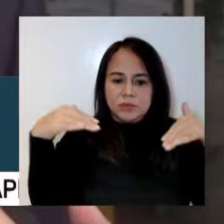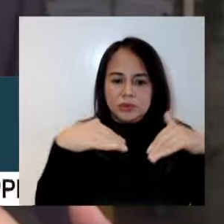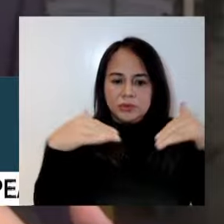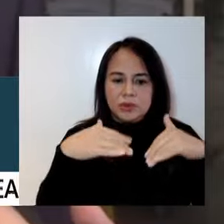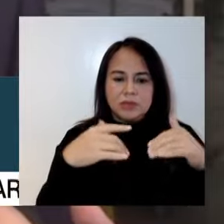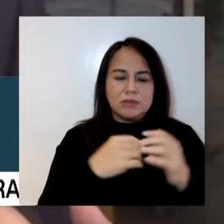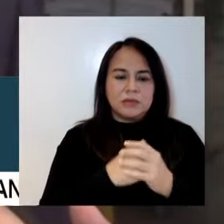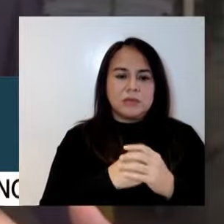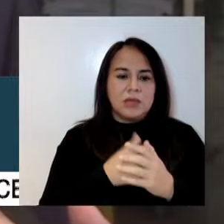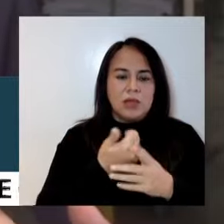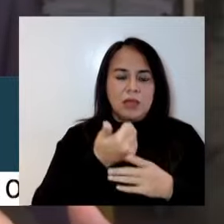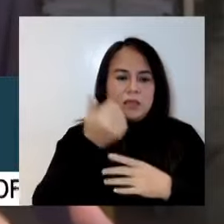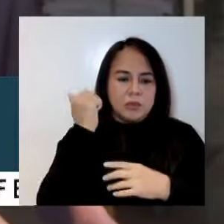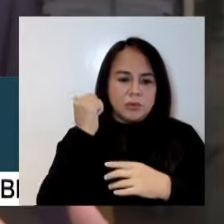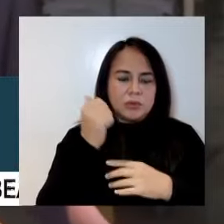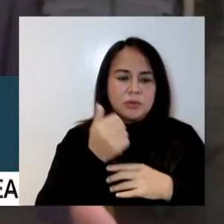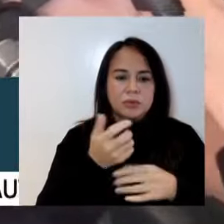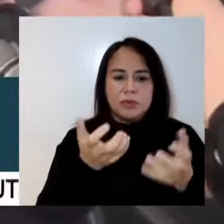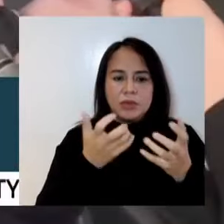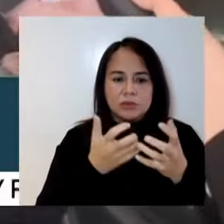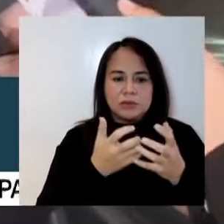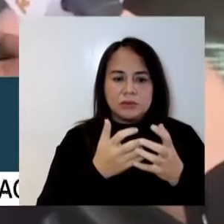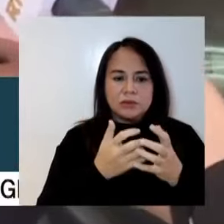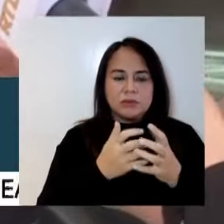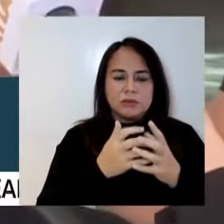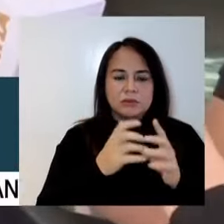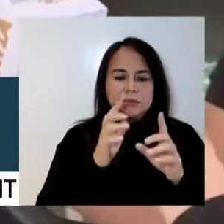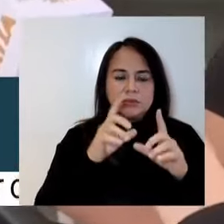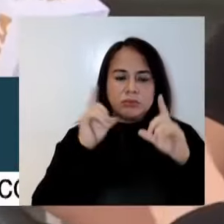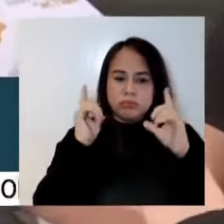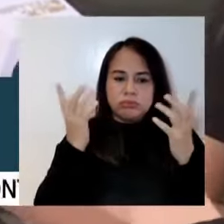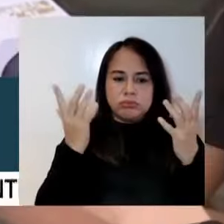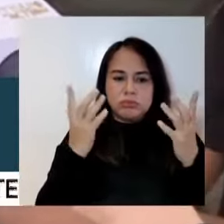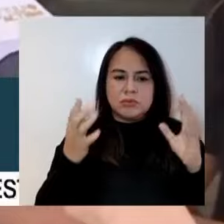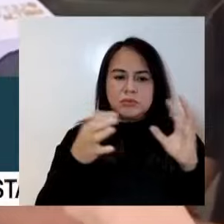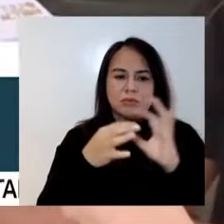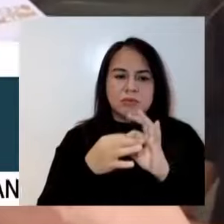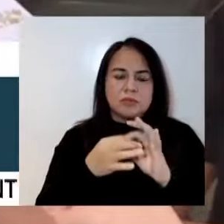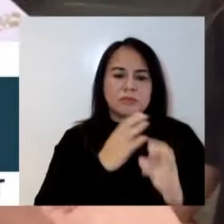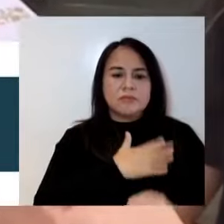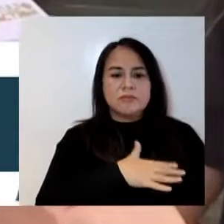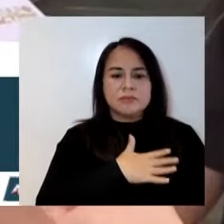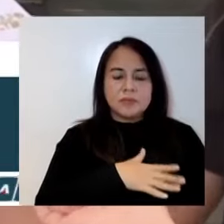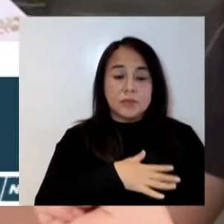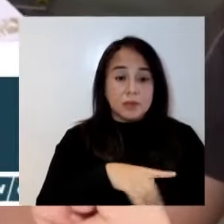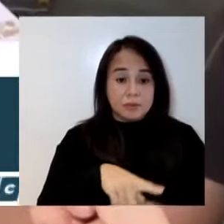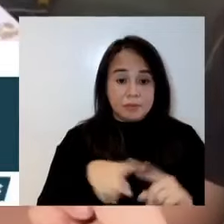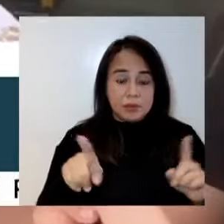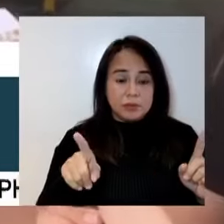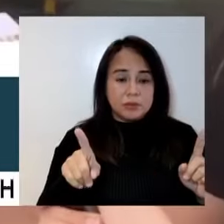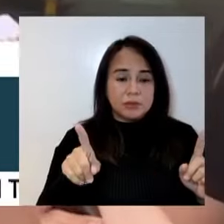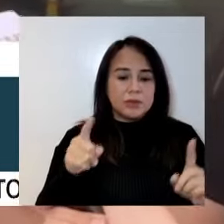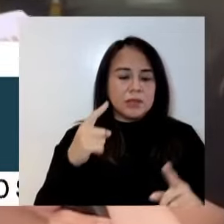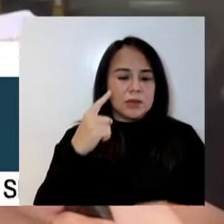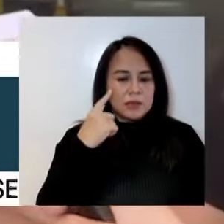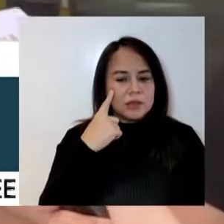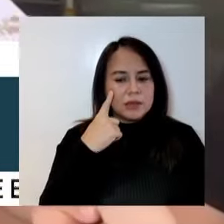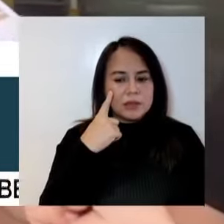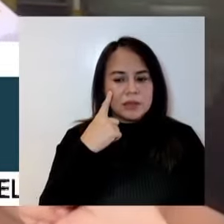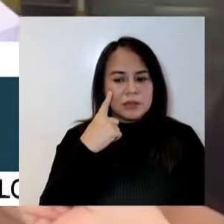does not really want that publicity. Well, of course, medyo masama loob niya. But I think yun